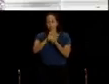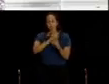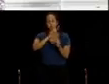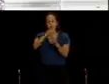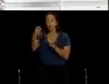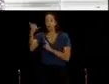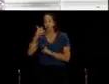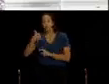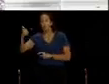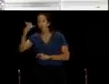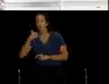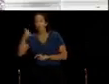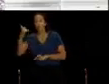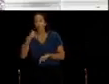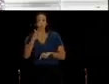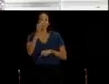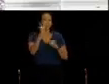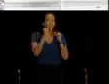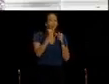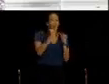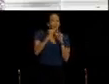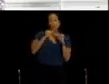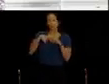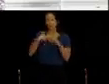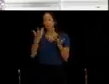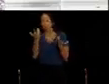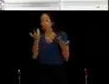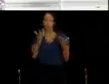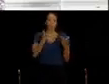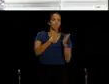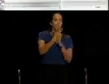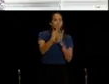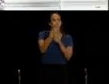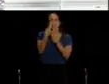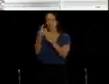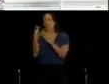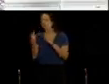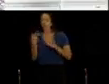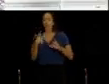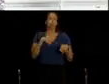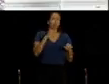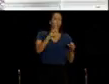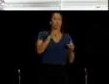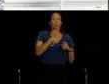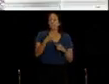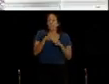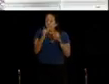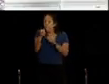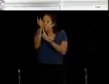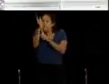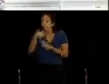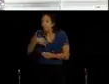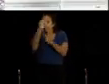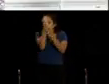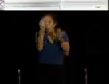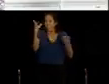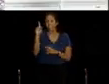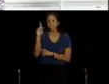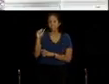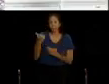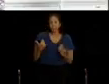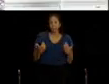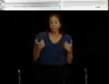and we'd go through multiple interviews, but it was the moment that I disclosed that I was disabled, those opportunities dried up.